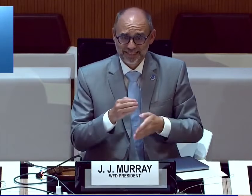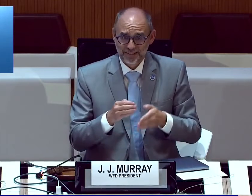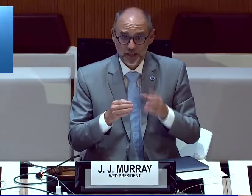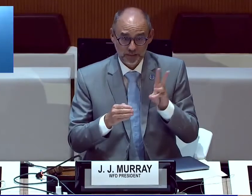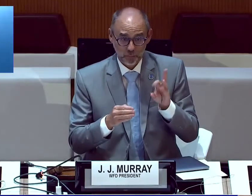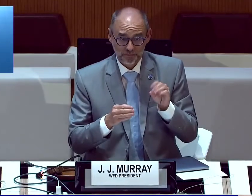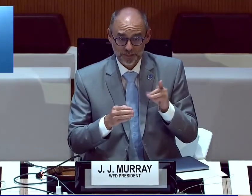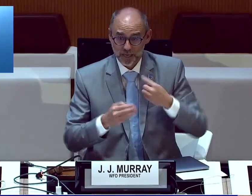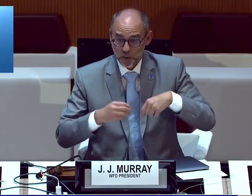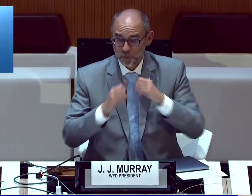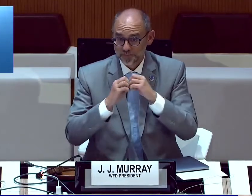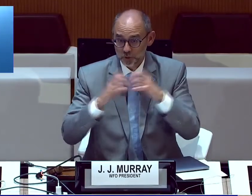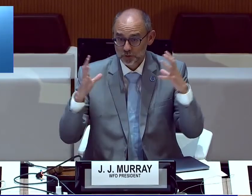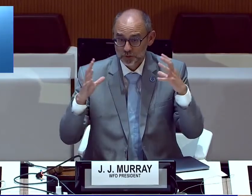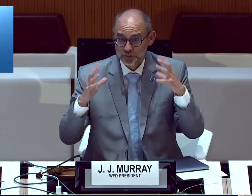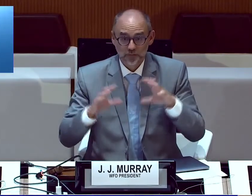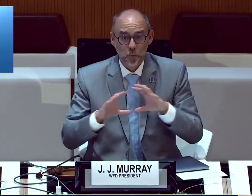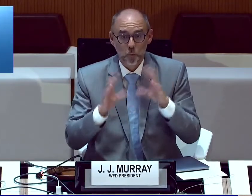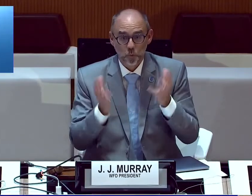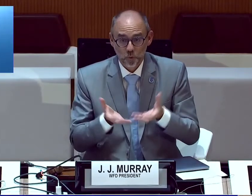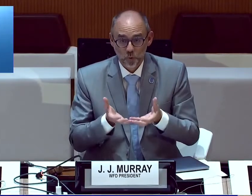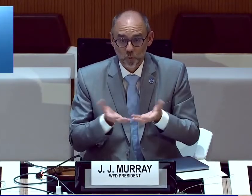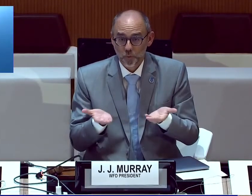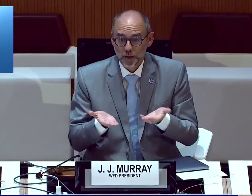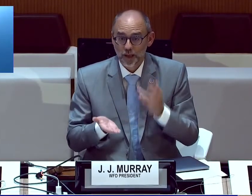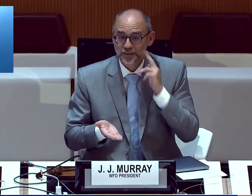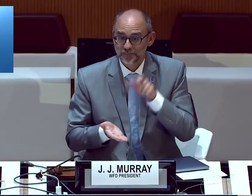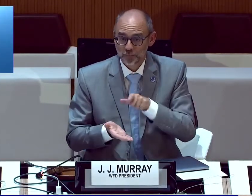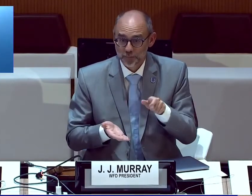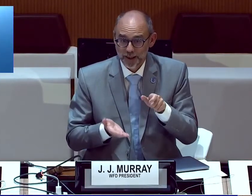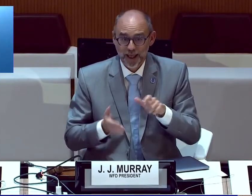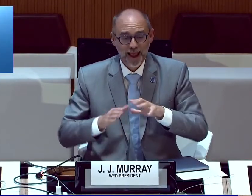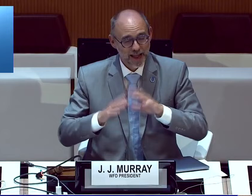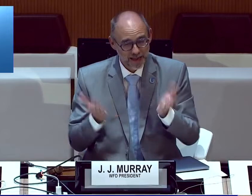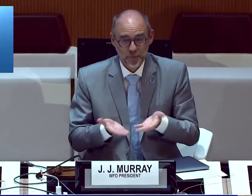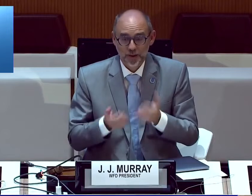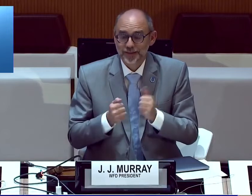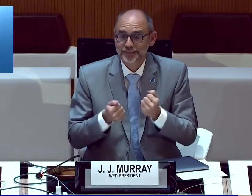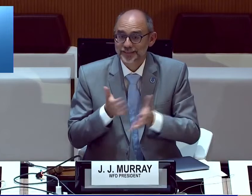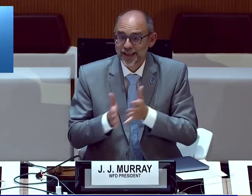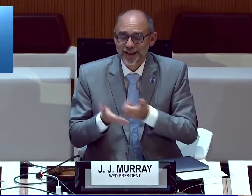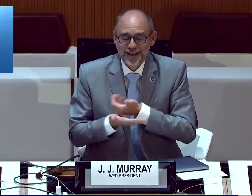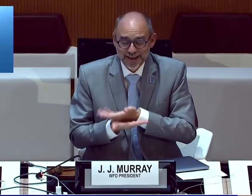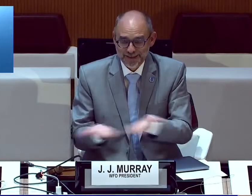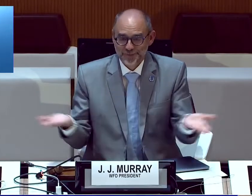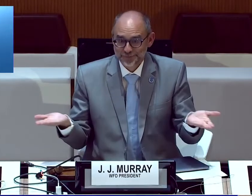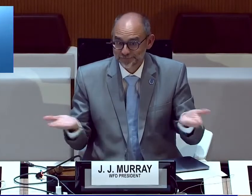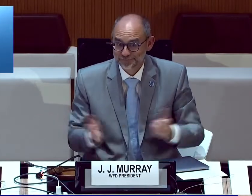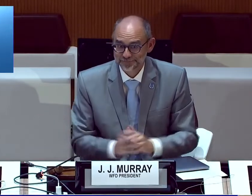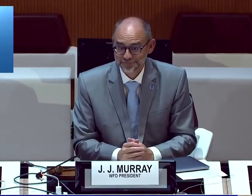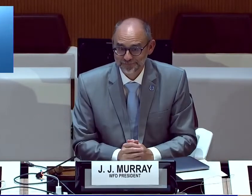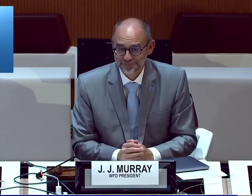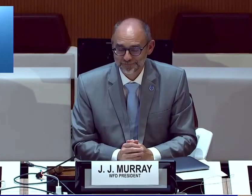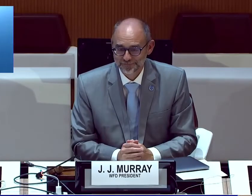And as I said, the World Federation of the Deaf has a vision of a world where deaf people anywhere